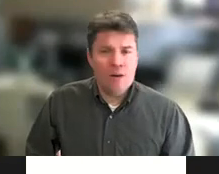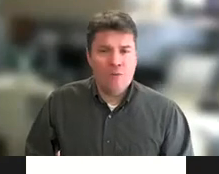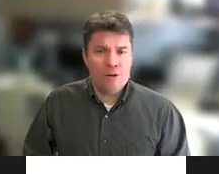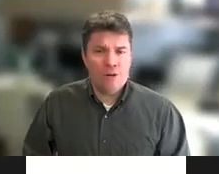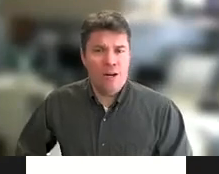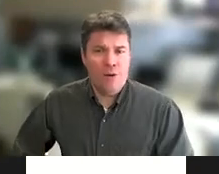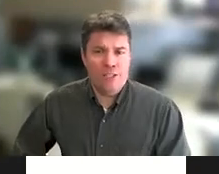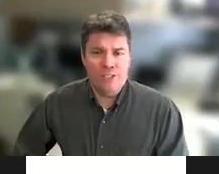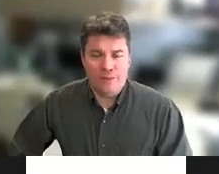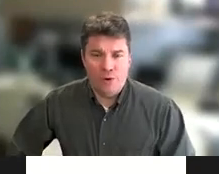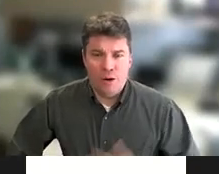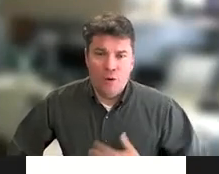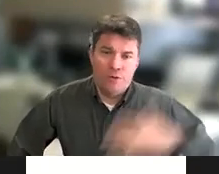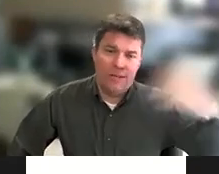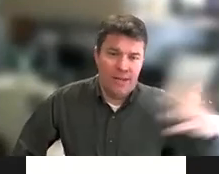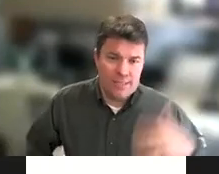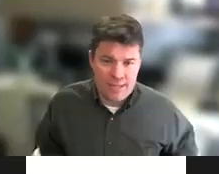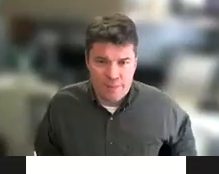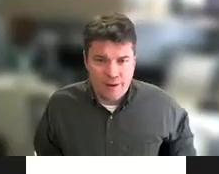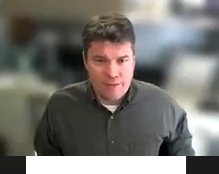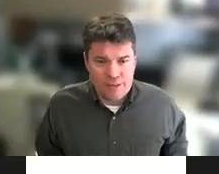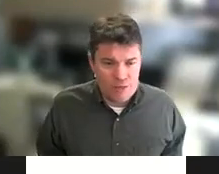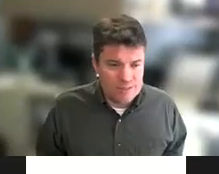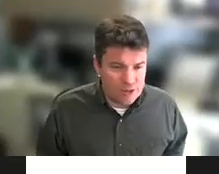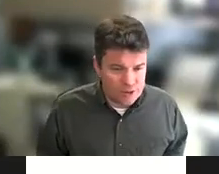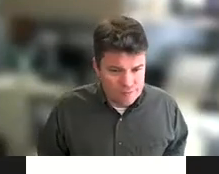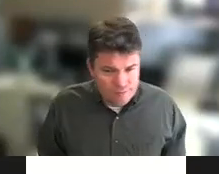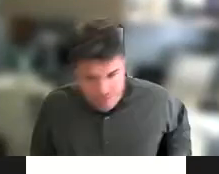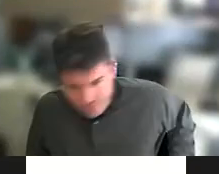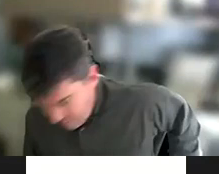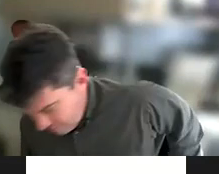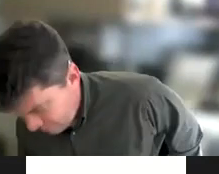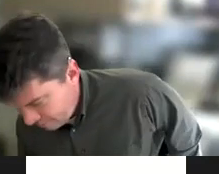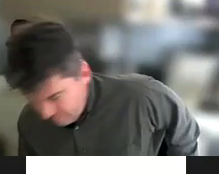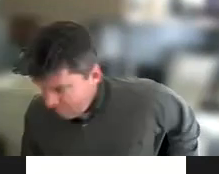All right, any questions before I go into this next segment of the presentation?